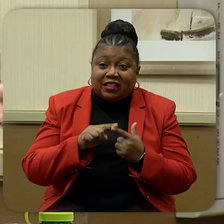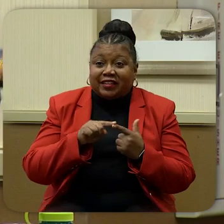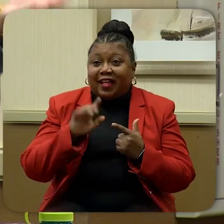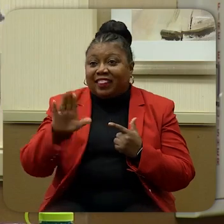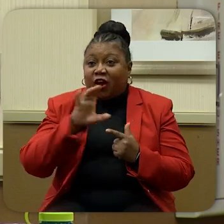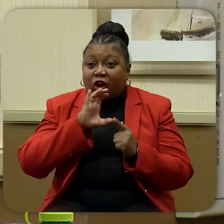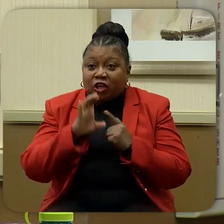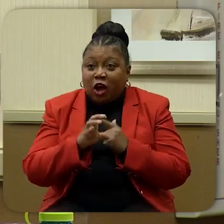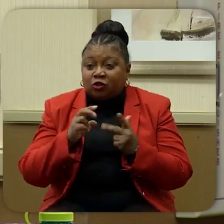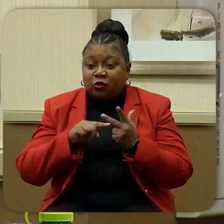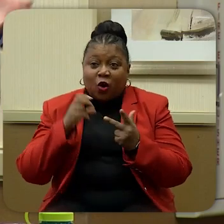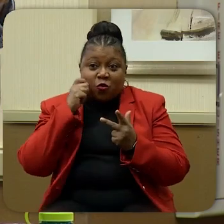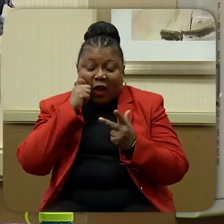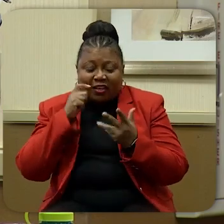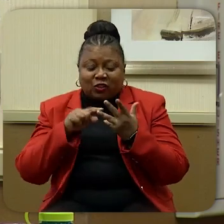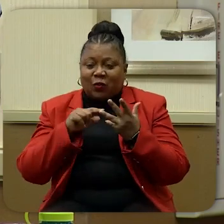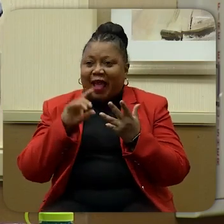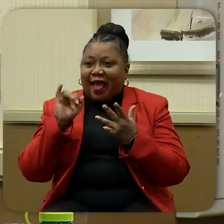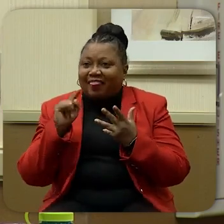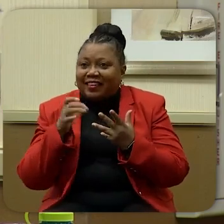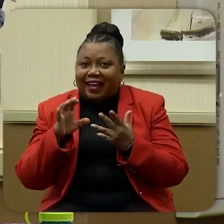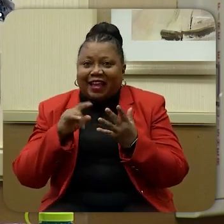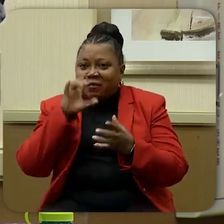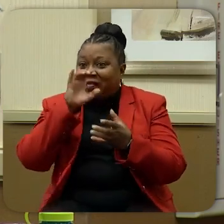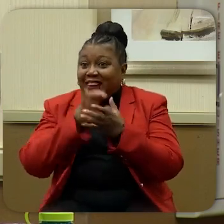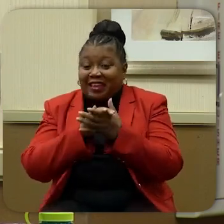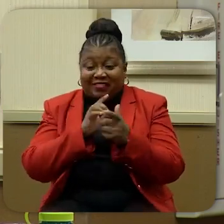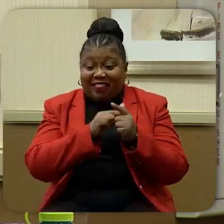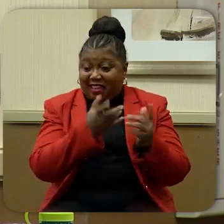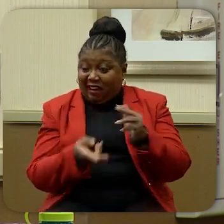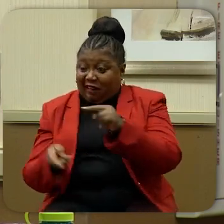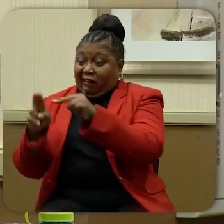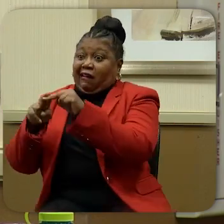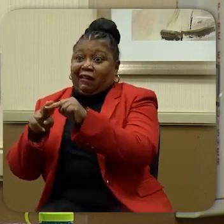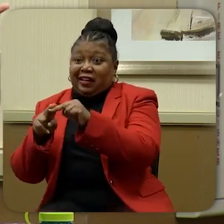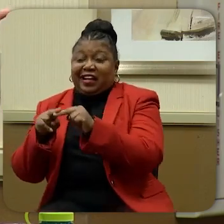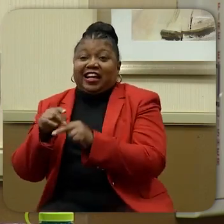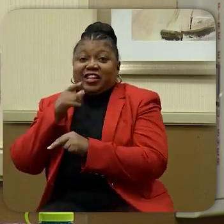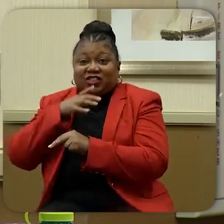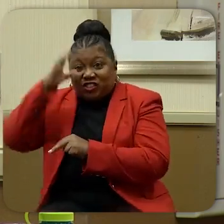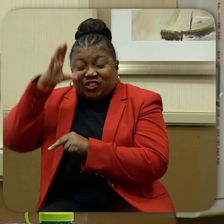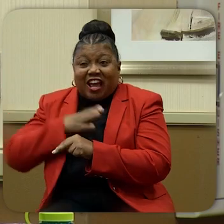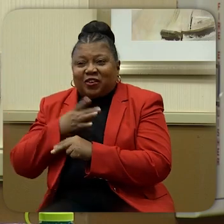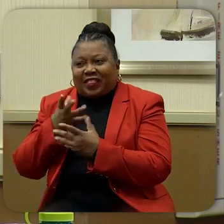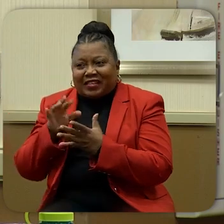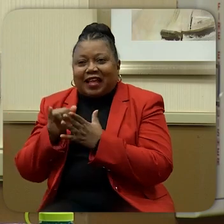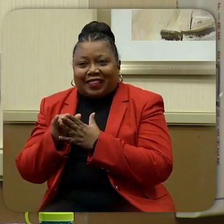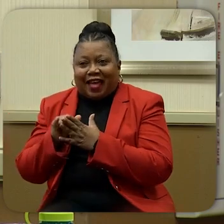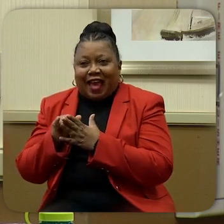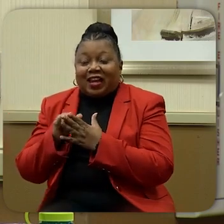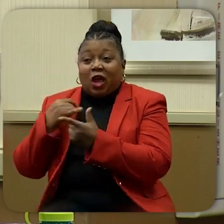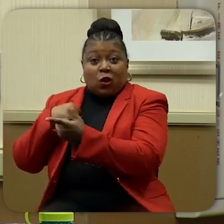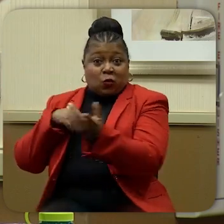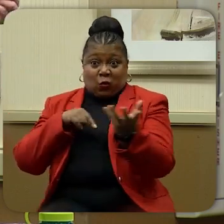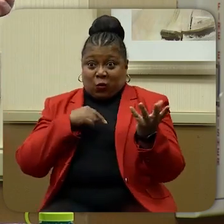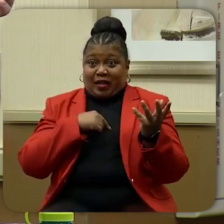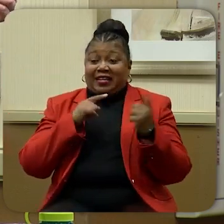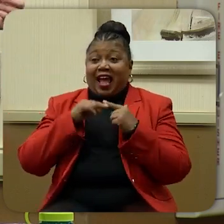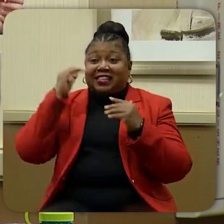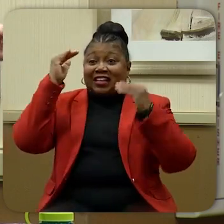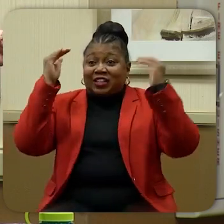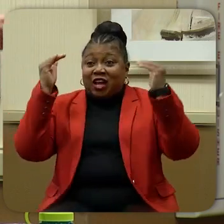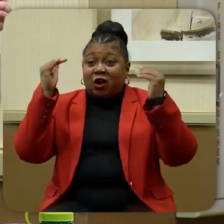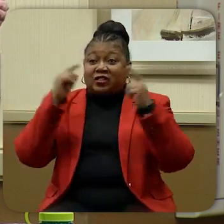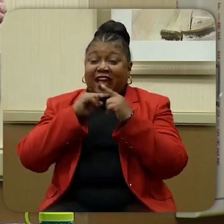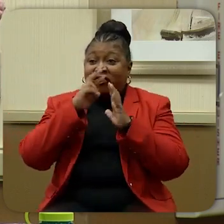their cultural, racial, ethnic beliefs, and then on top of gender and things like that. And we as adults